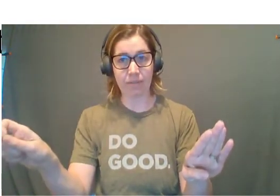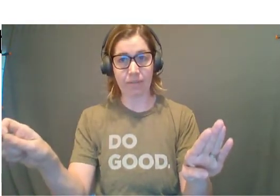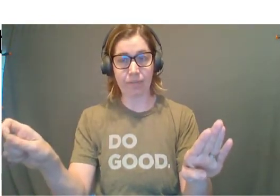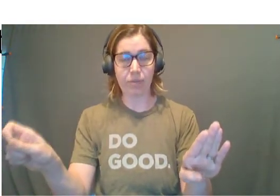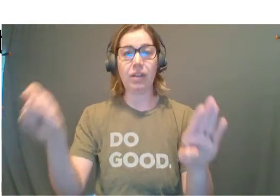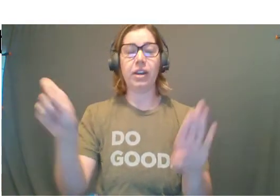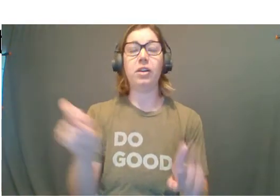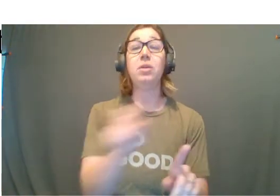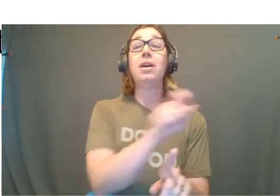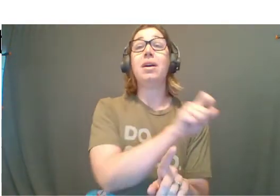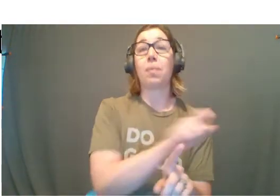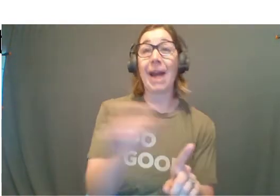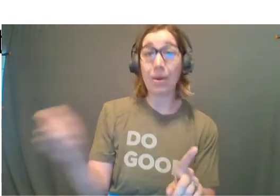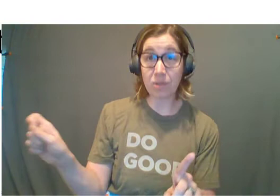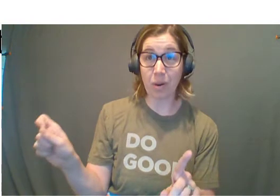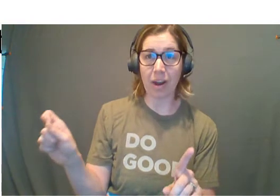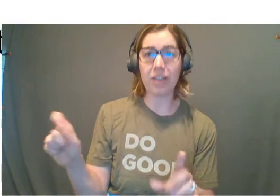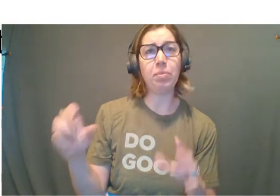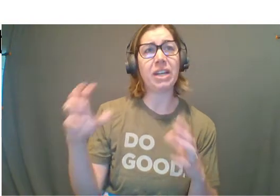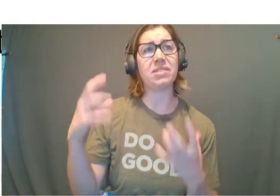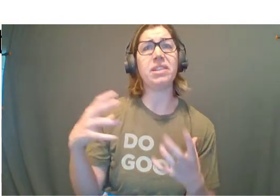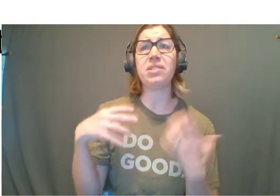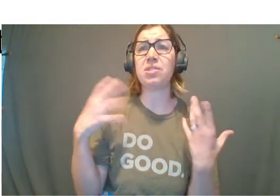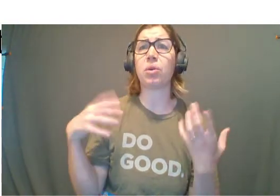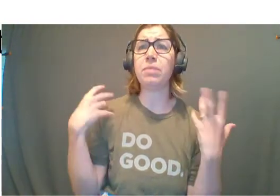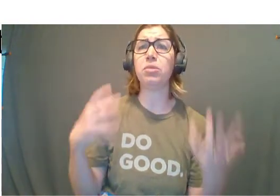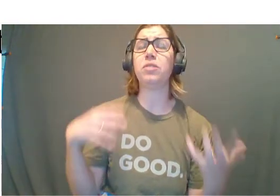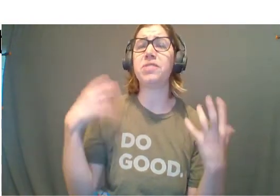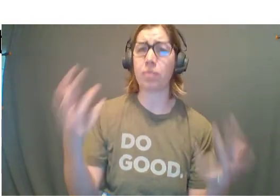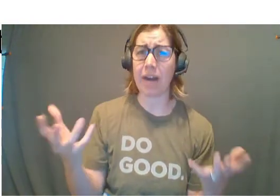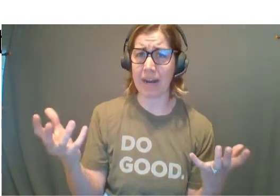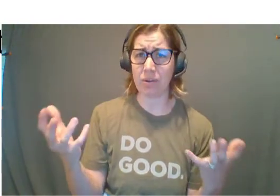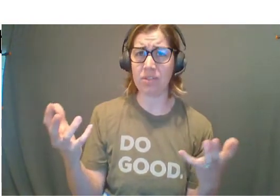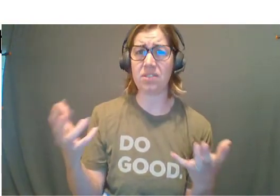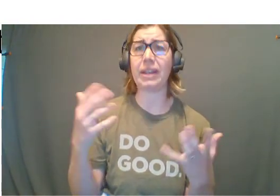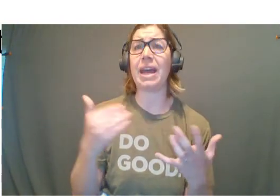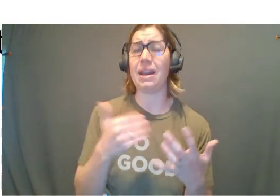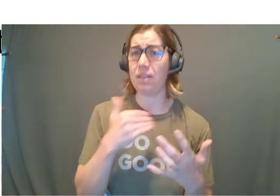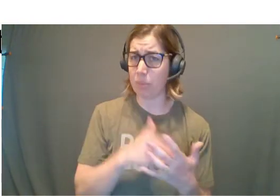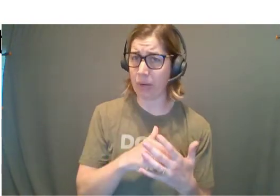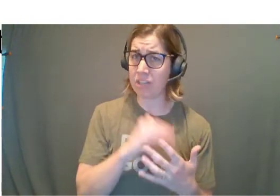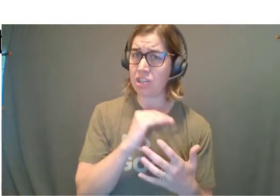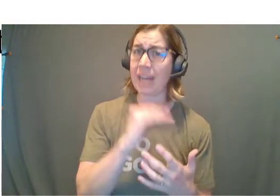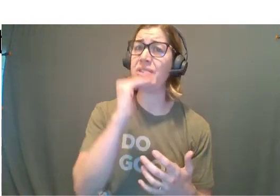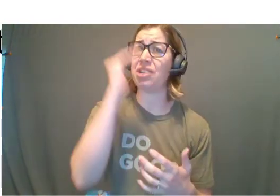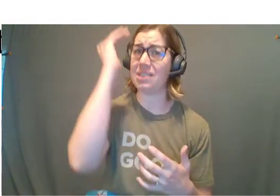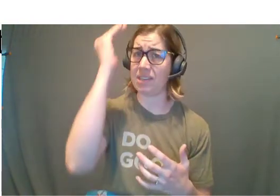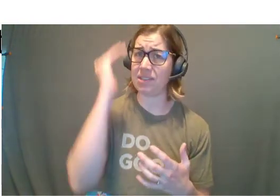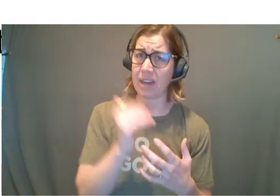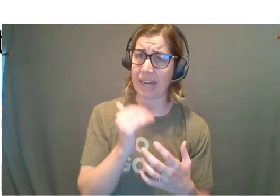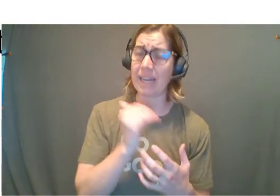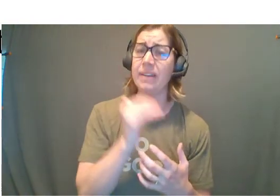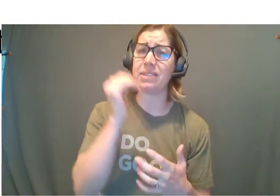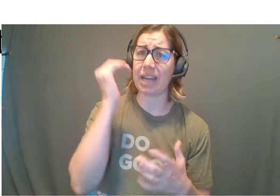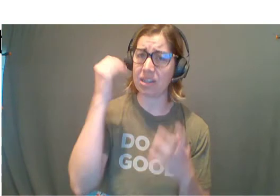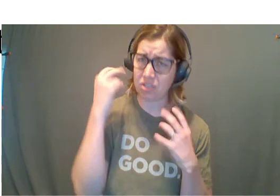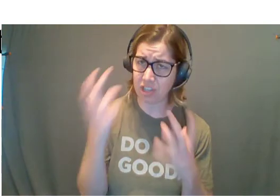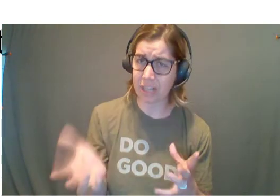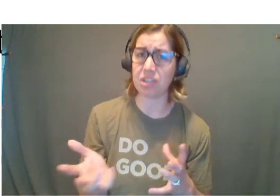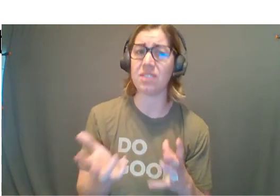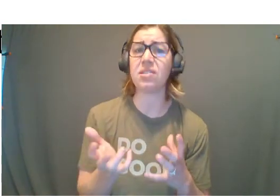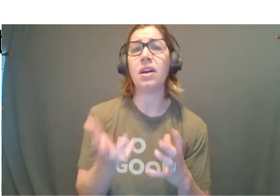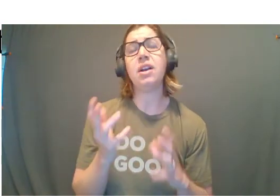left. Round one, because this story moves in rounds. Again, the boy changes, his height and his